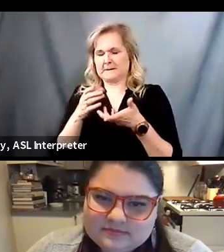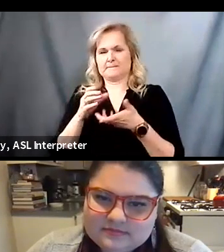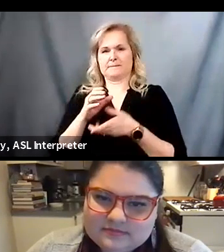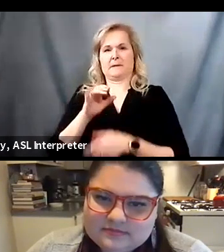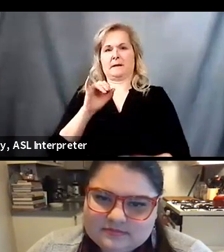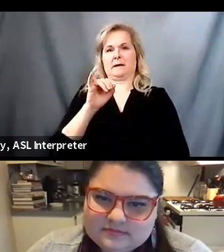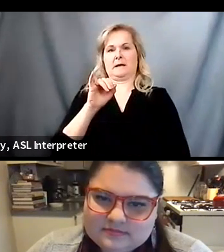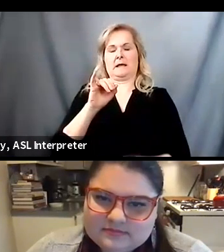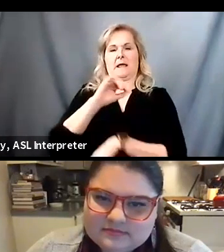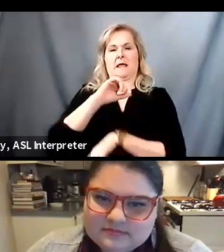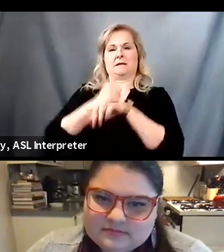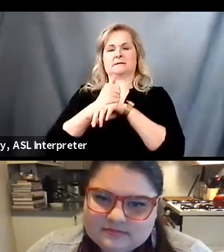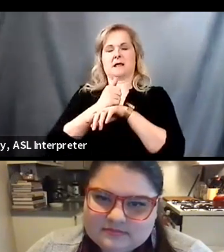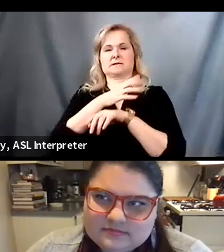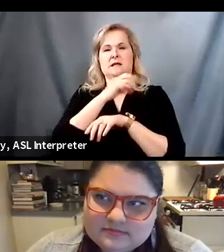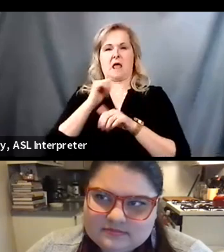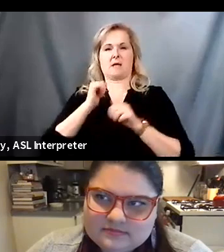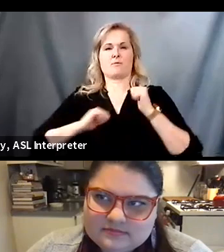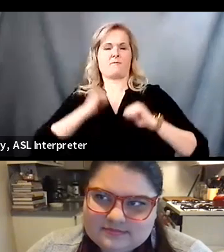installation and performance art.